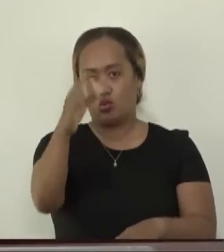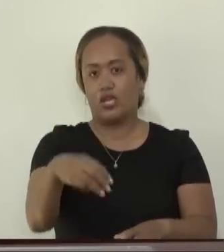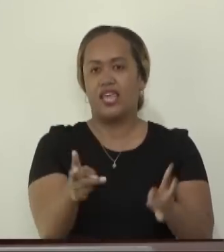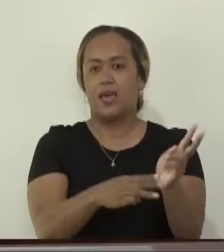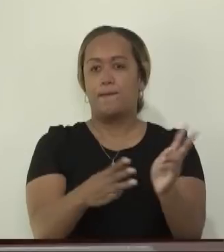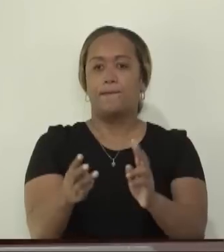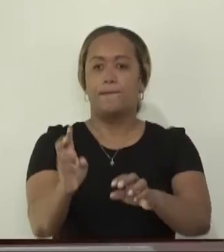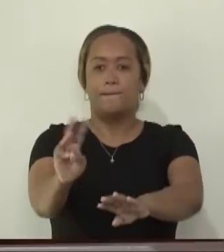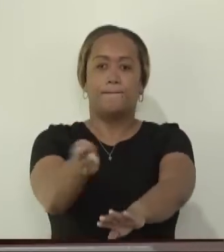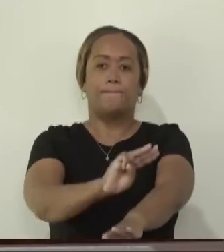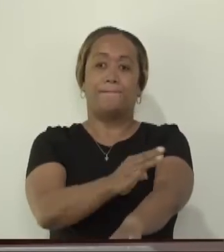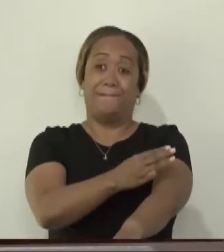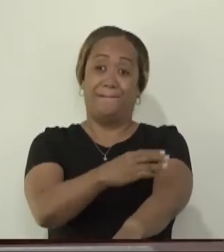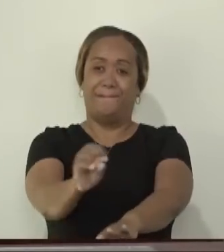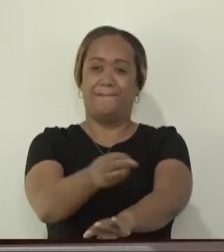zone.